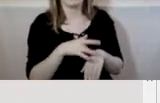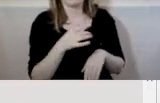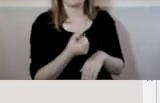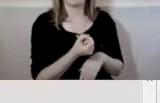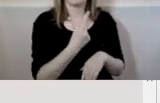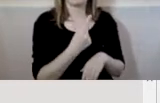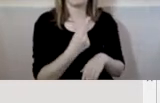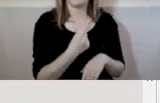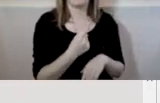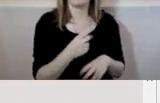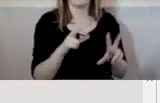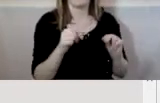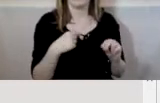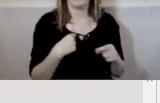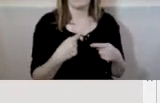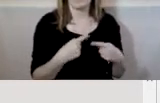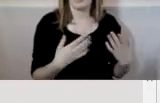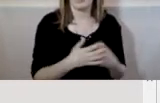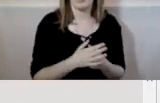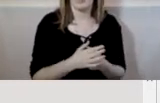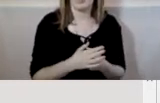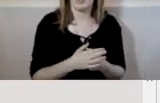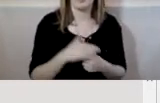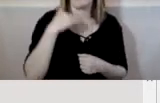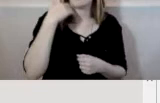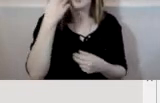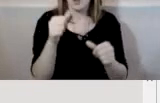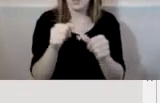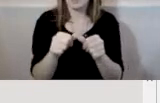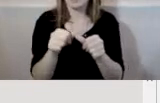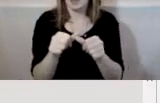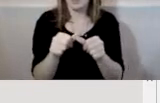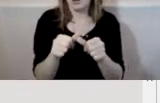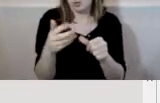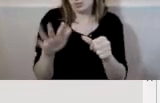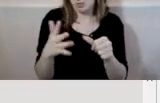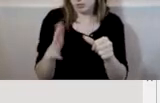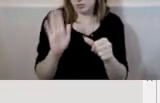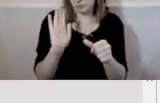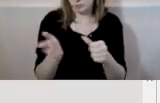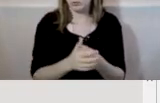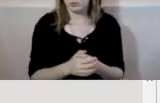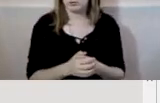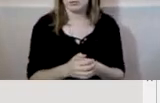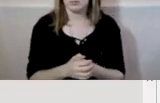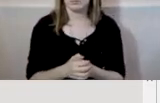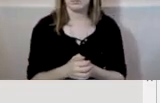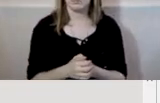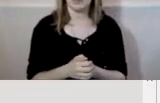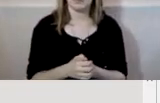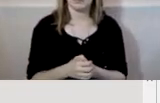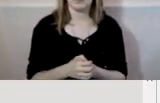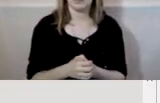will not very completed in good way for those